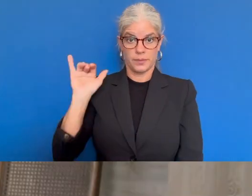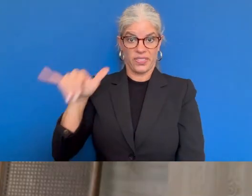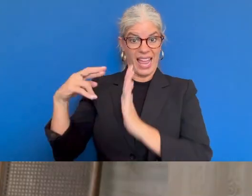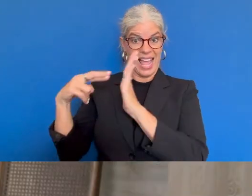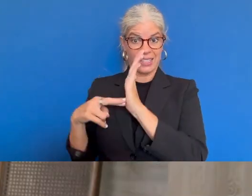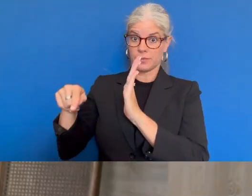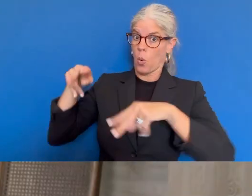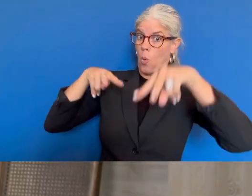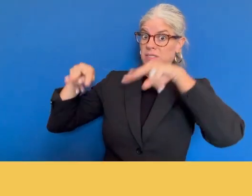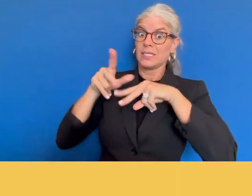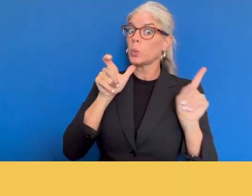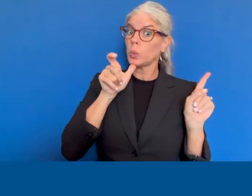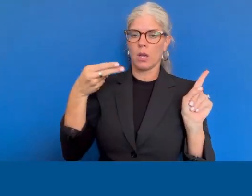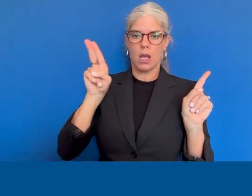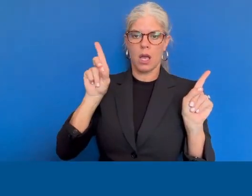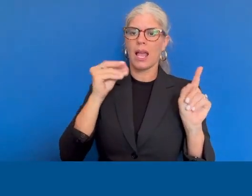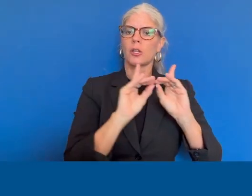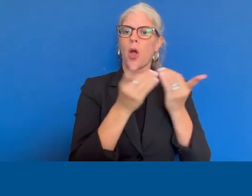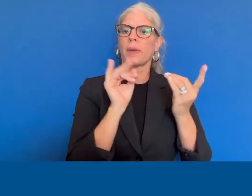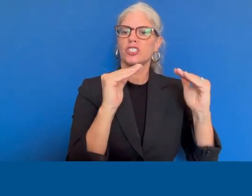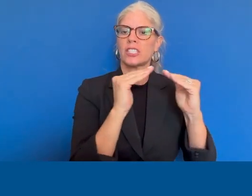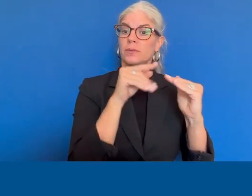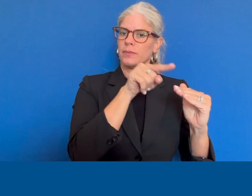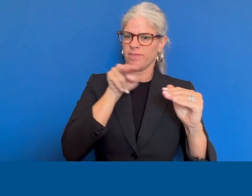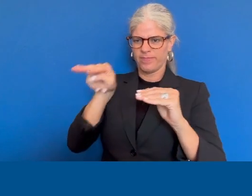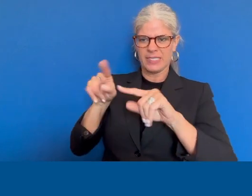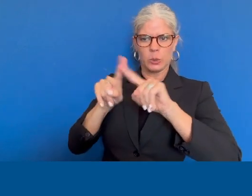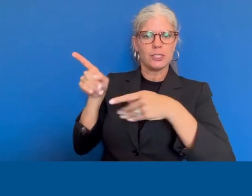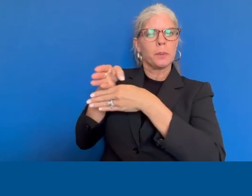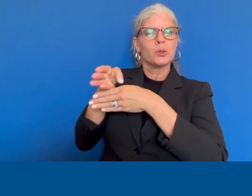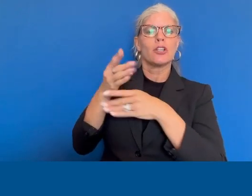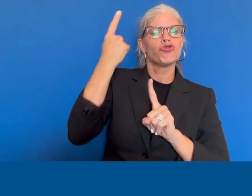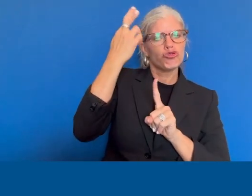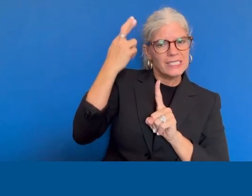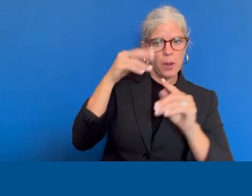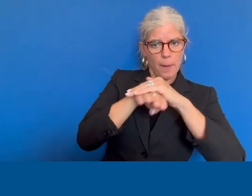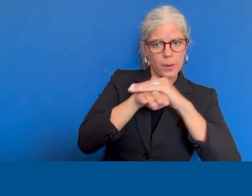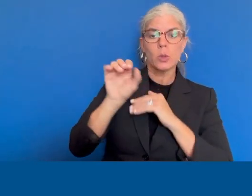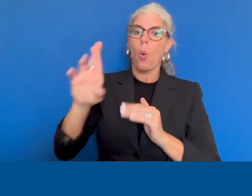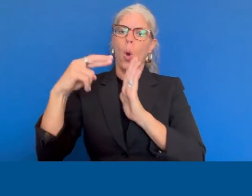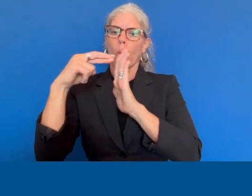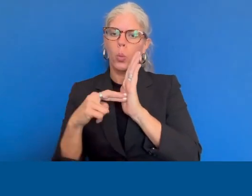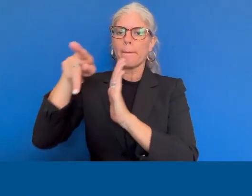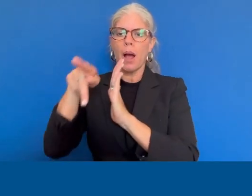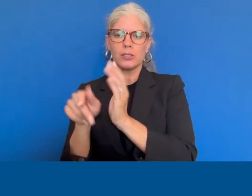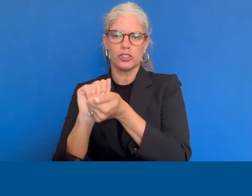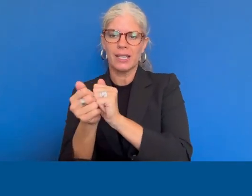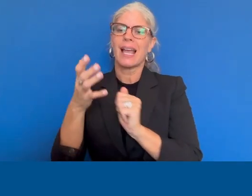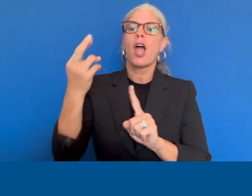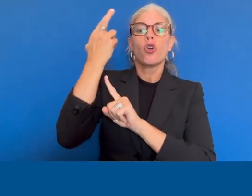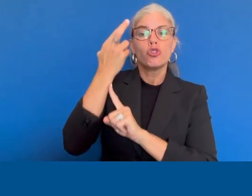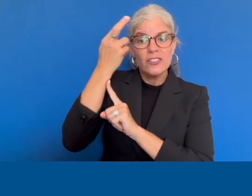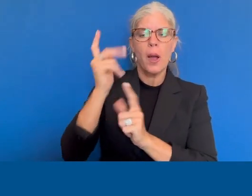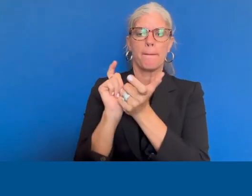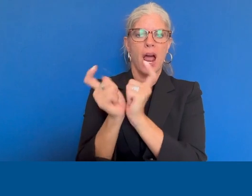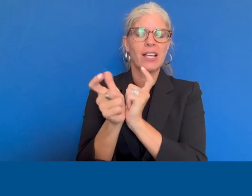This act, overseen by HUD and the Department of Justice, distinguishes between reasonable accommodations, or rule and policy